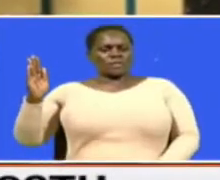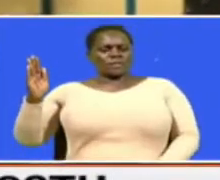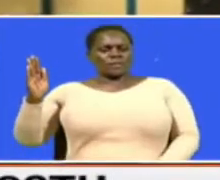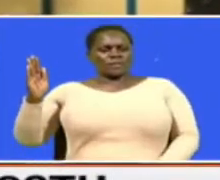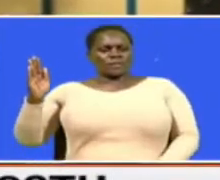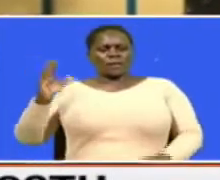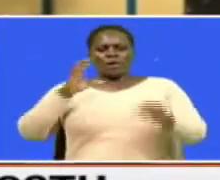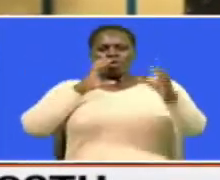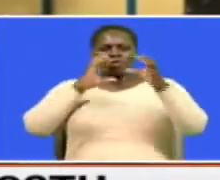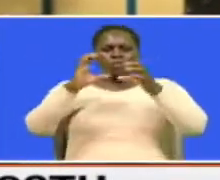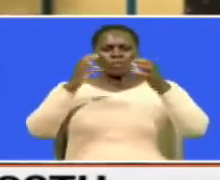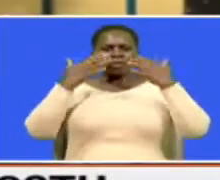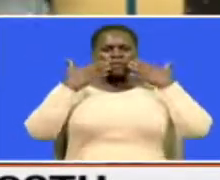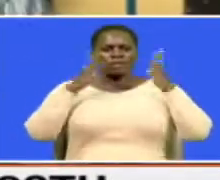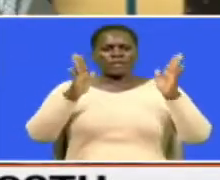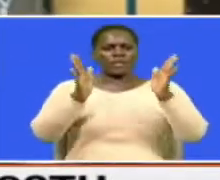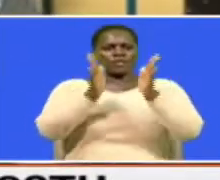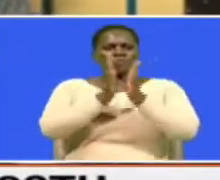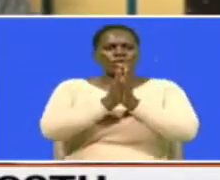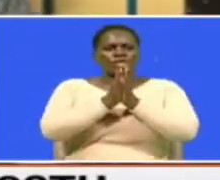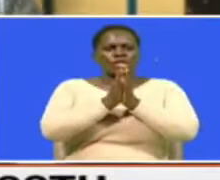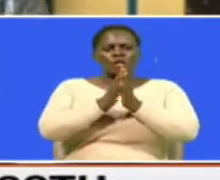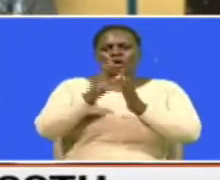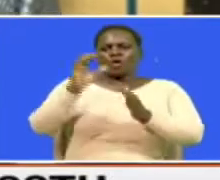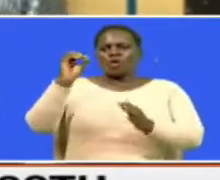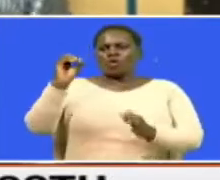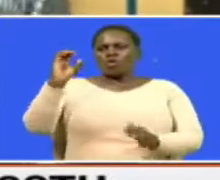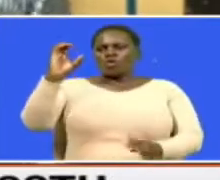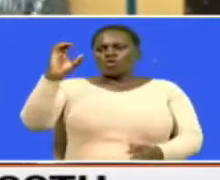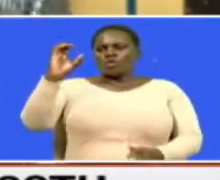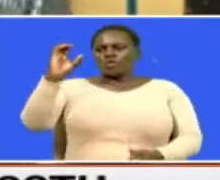we have communicated with the OSPDs and the OCS in the area.